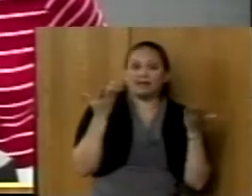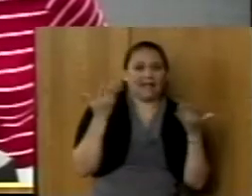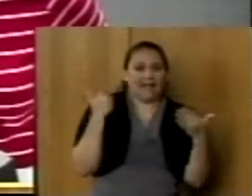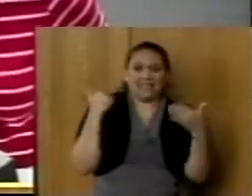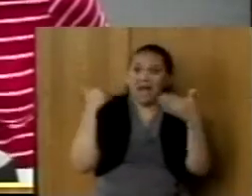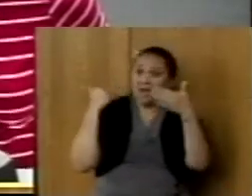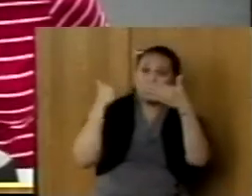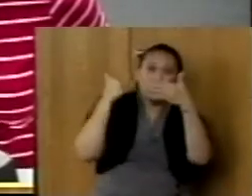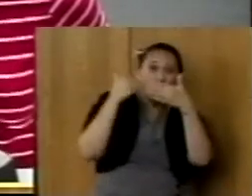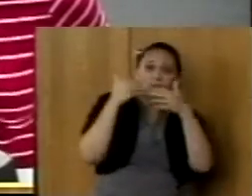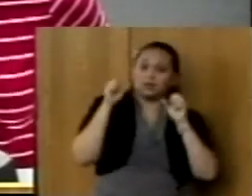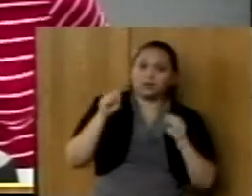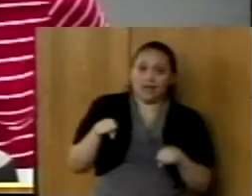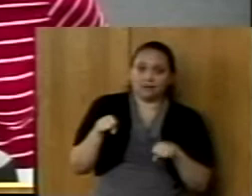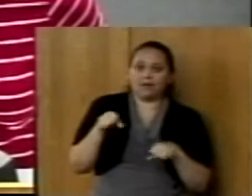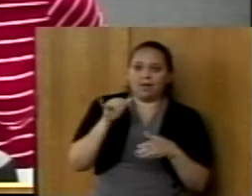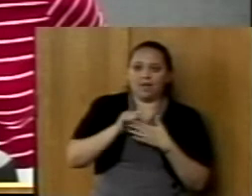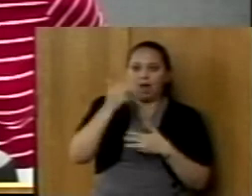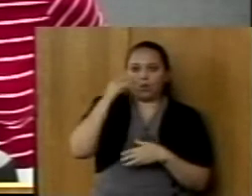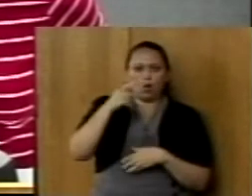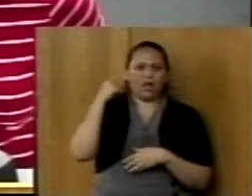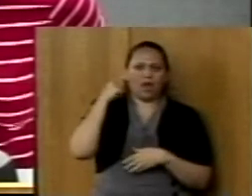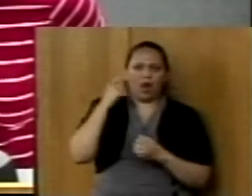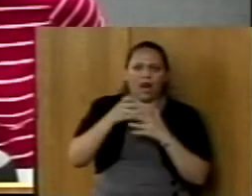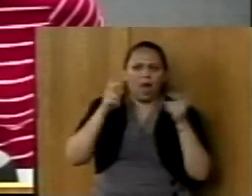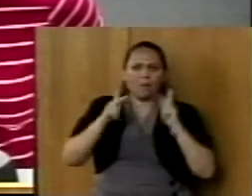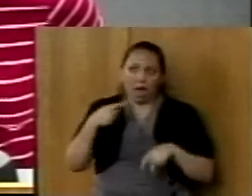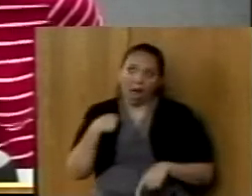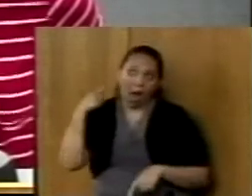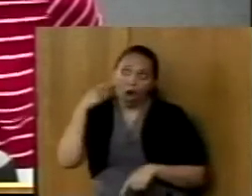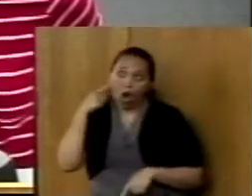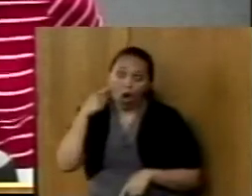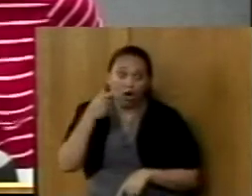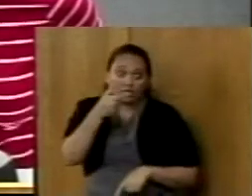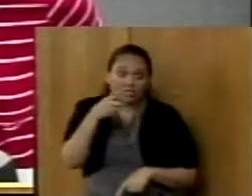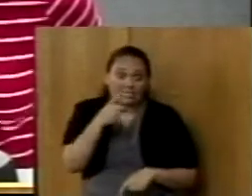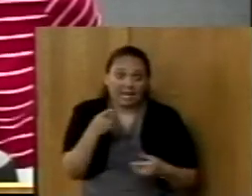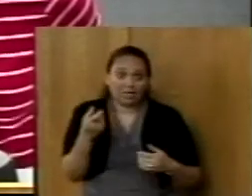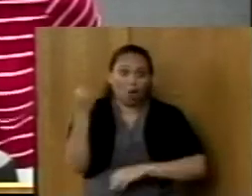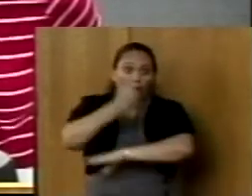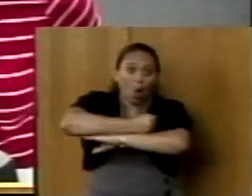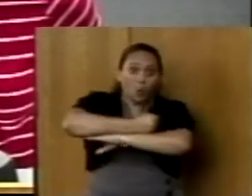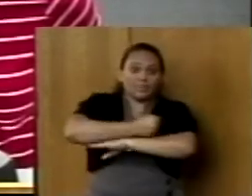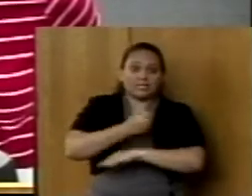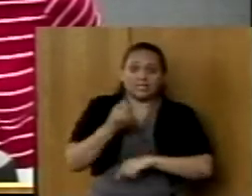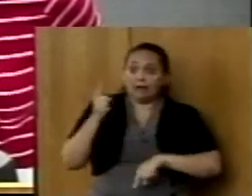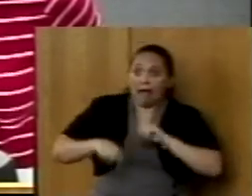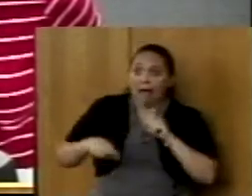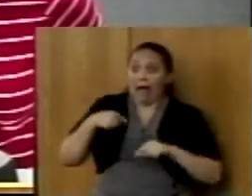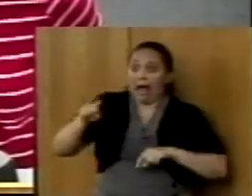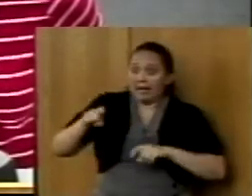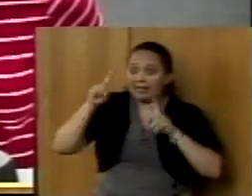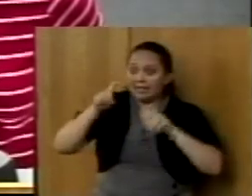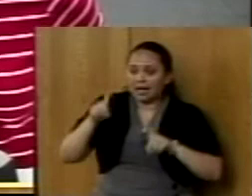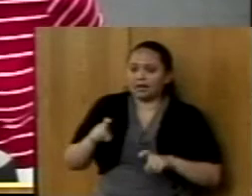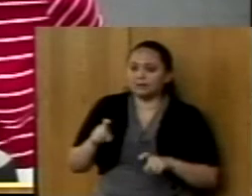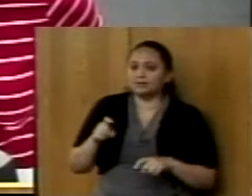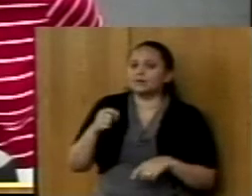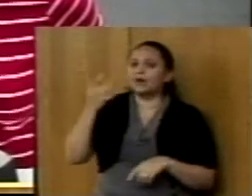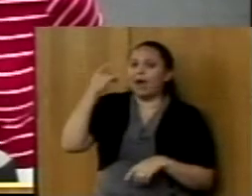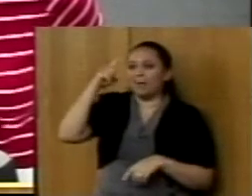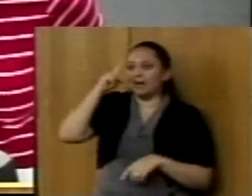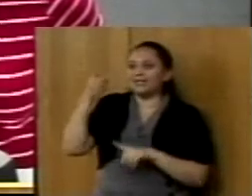it gets. So that's why you hear a lot of people that say, I heard the GED is closing and you can't, I need the testing. Well, that's because they're coming